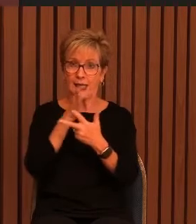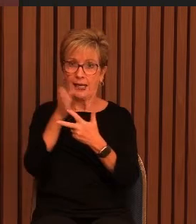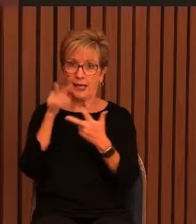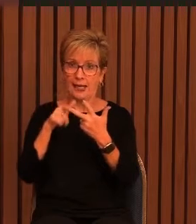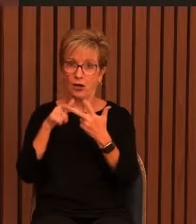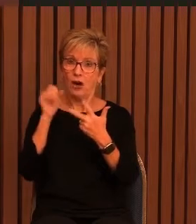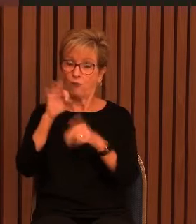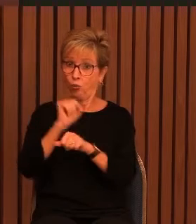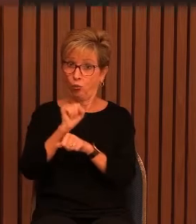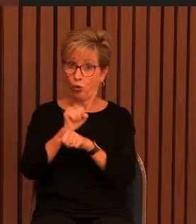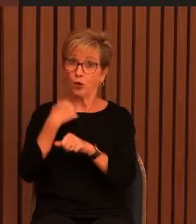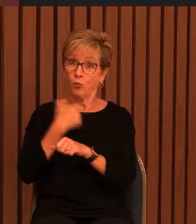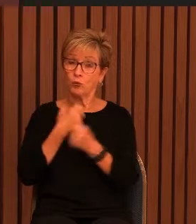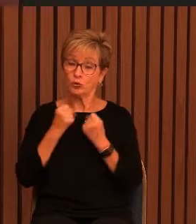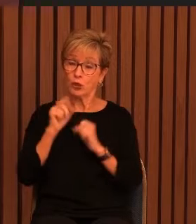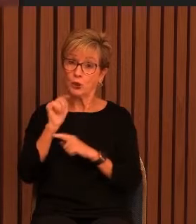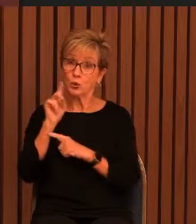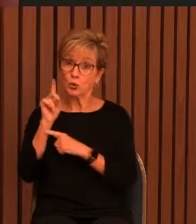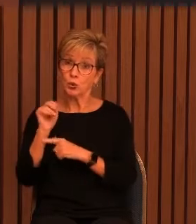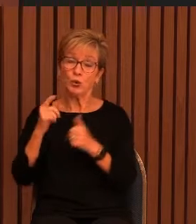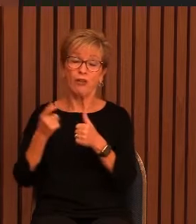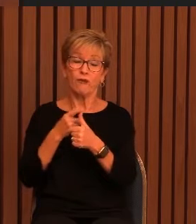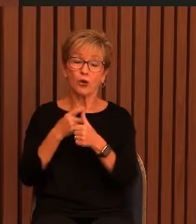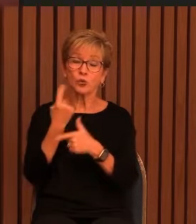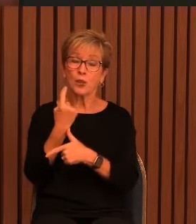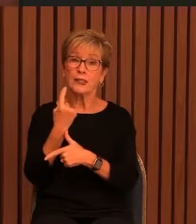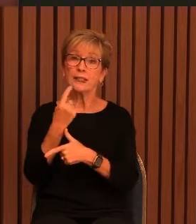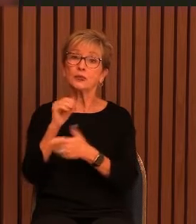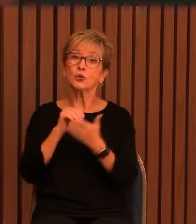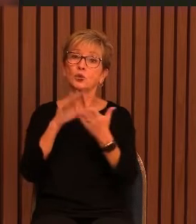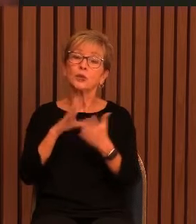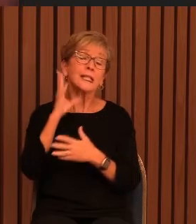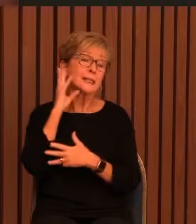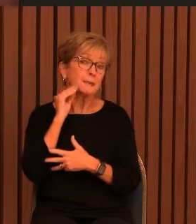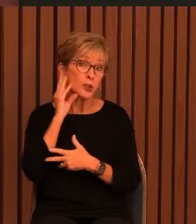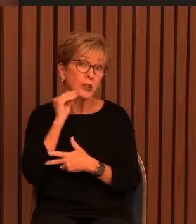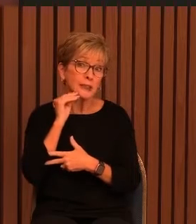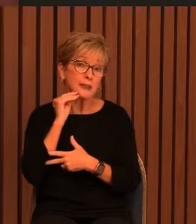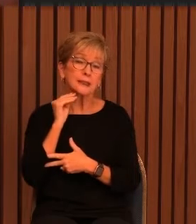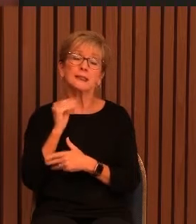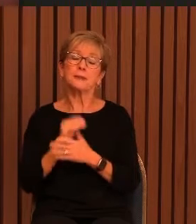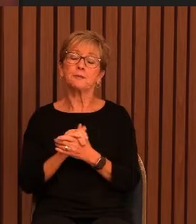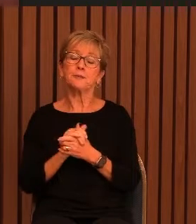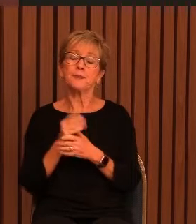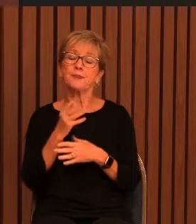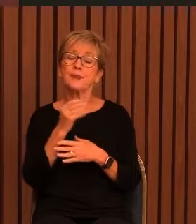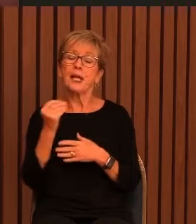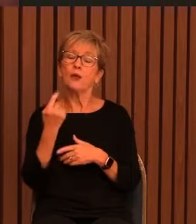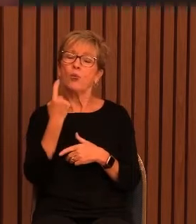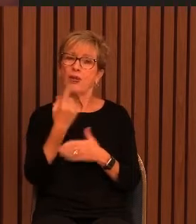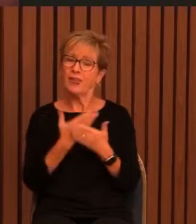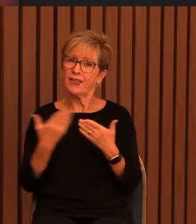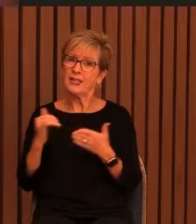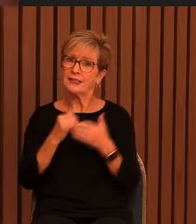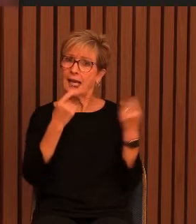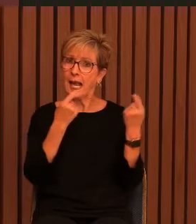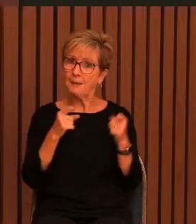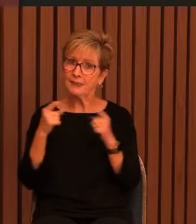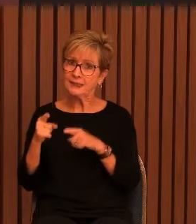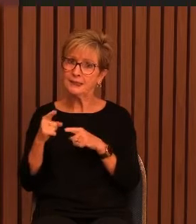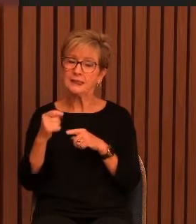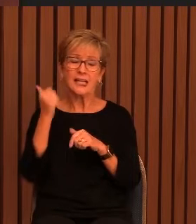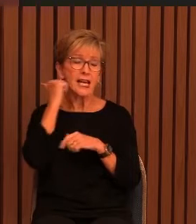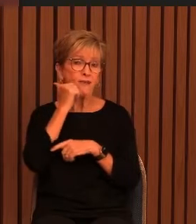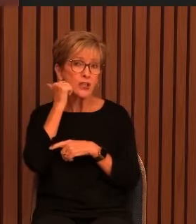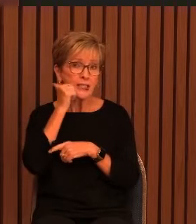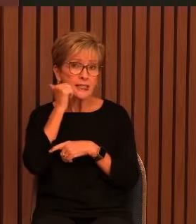work that we're trying to do, and the first one is the student experience. And one of the things that happens